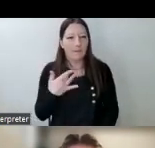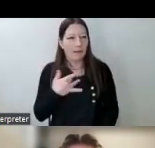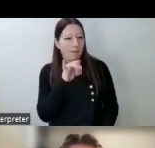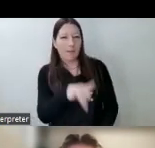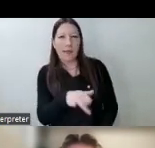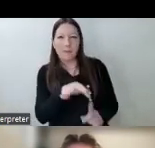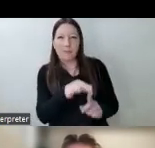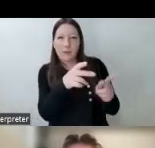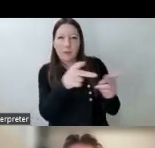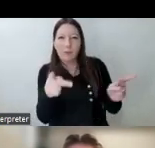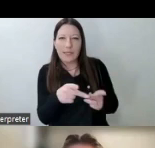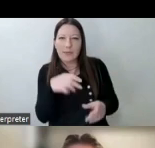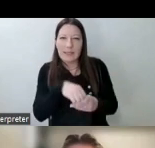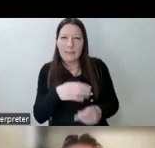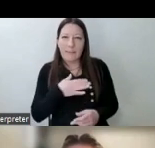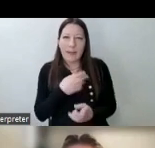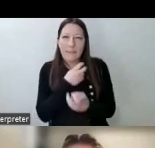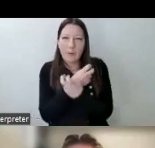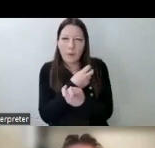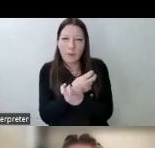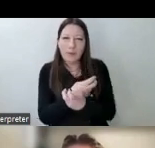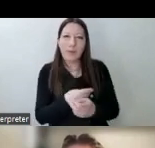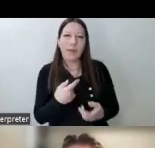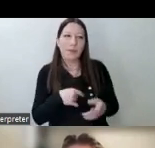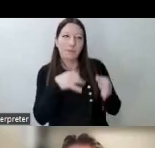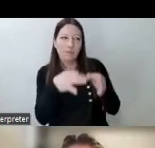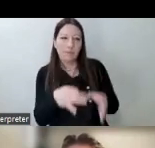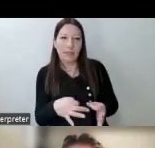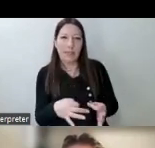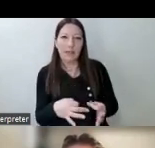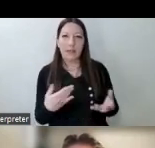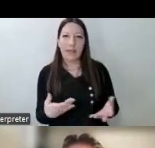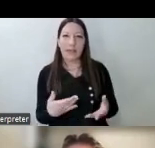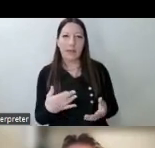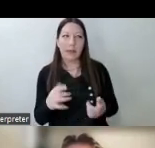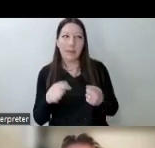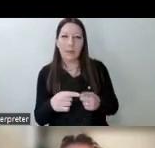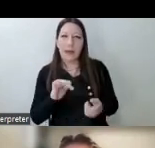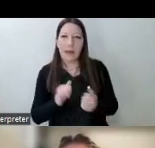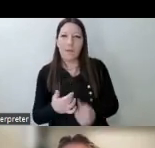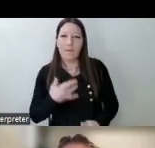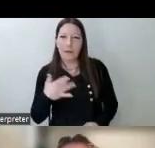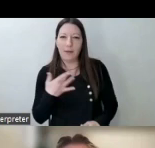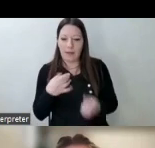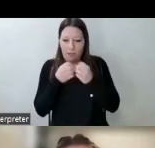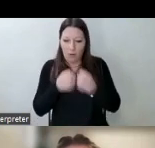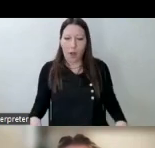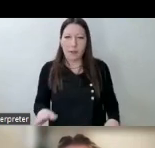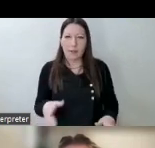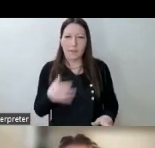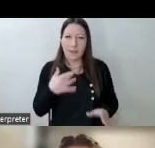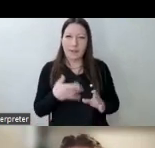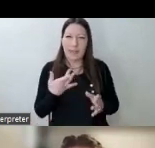in exile, I'm putting words to a loss which also grasps at my bones." Now, I wouldn't say